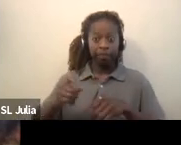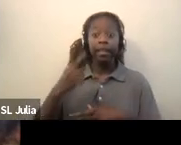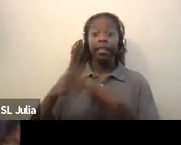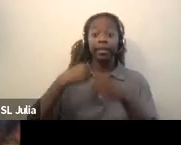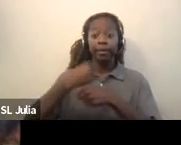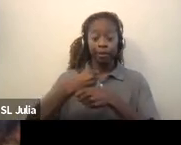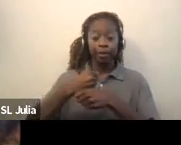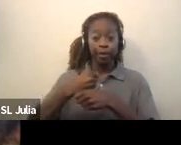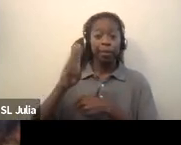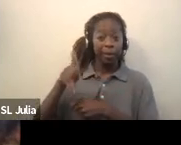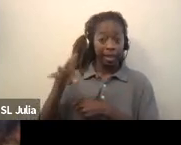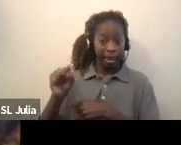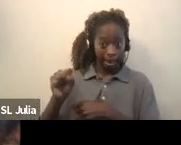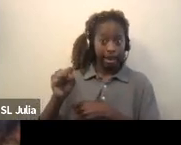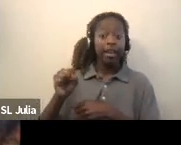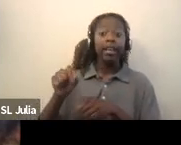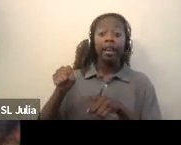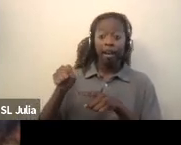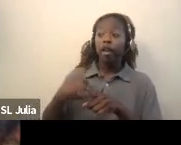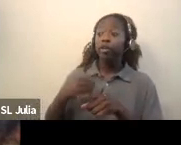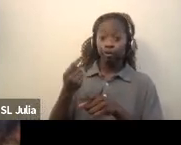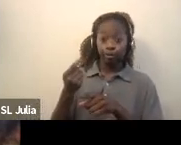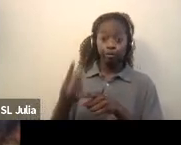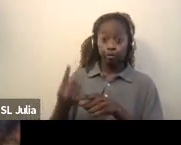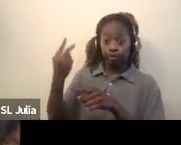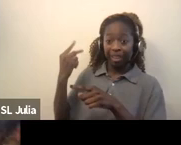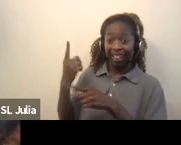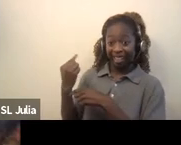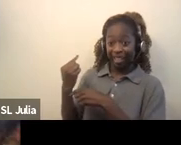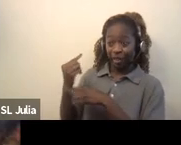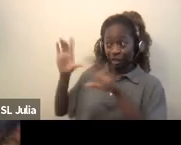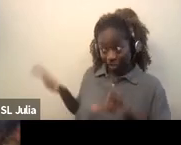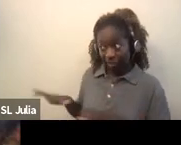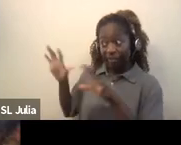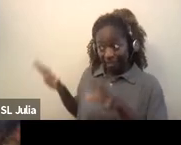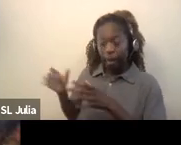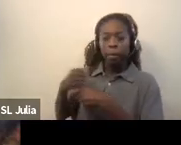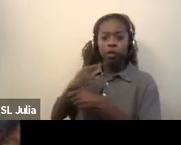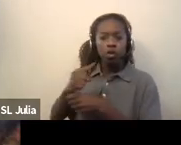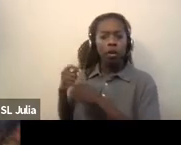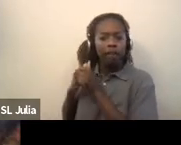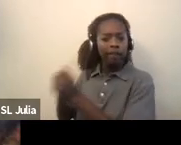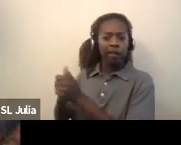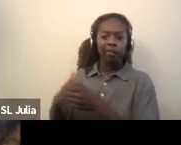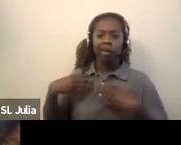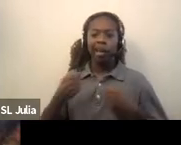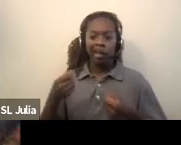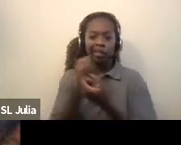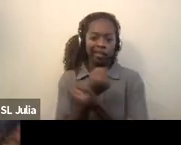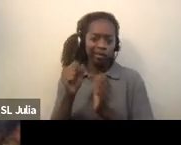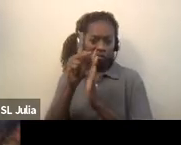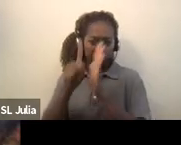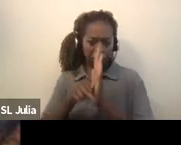building upon last year's efforts to ensure our health and safety protocols are in place we're focusing on four mitigation